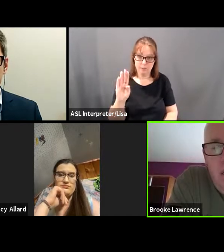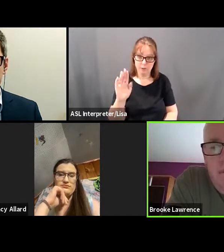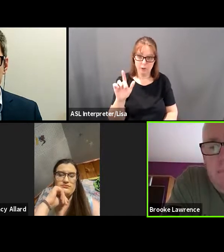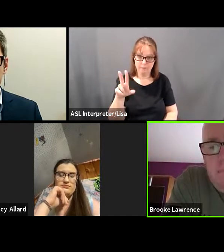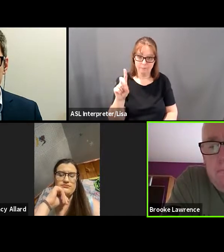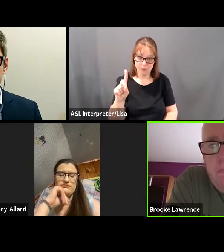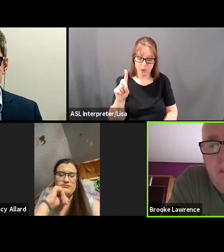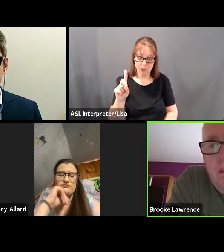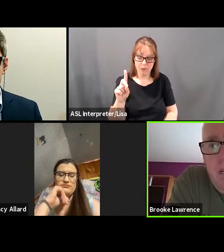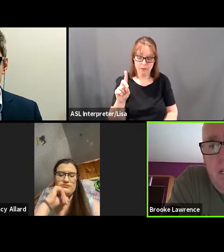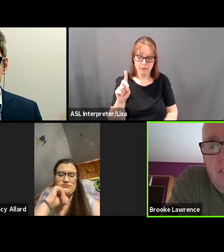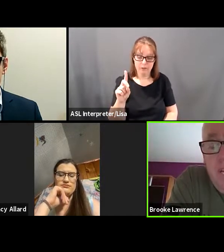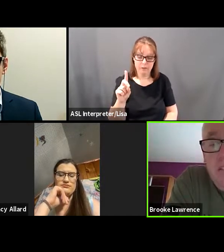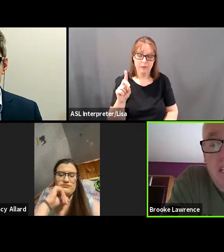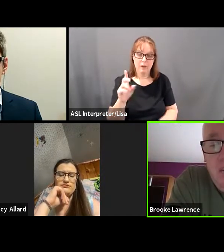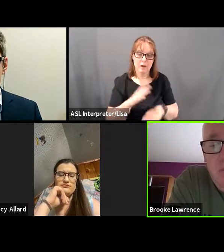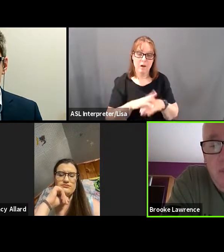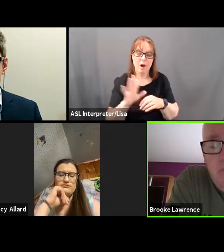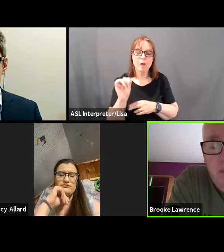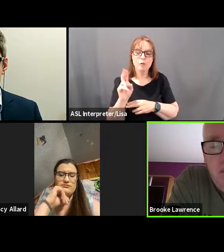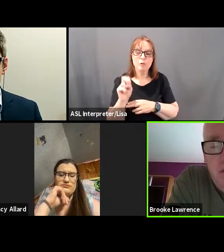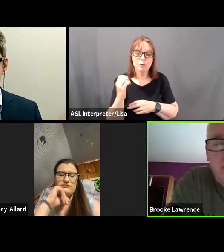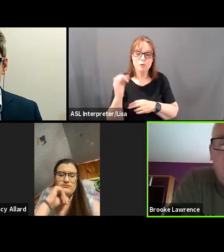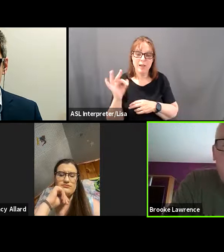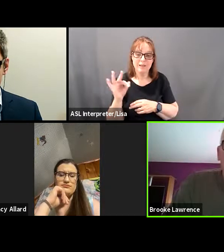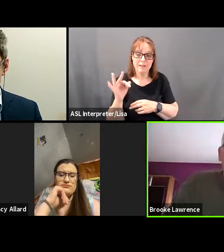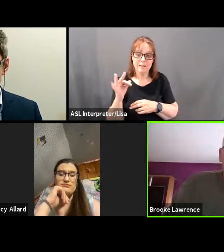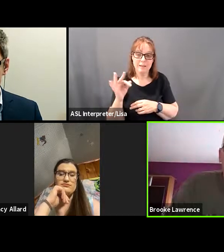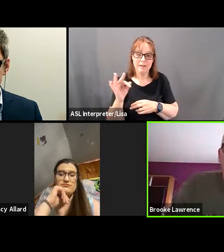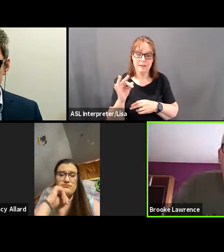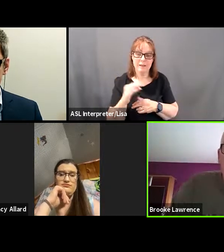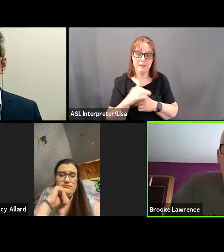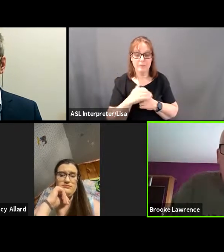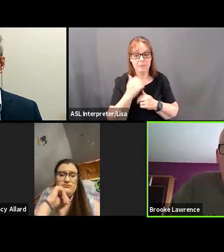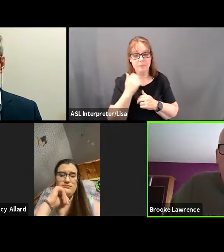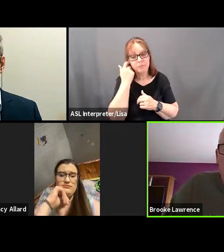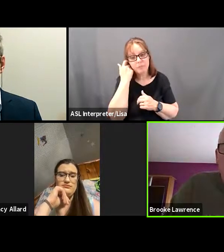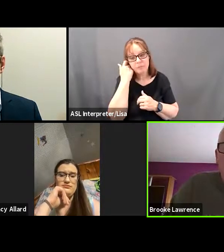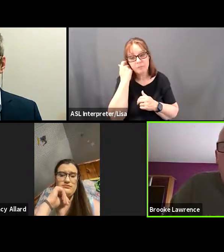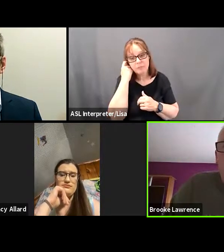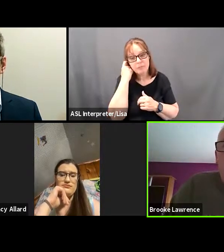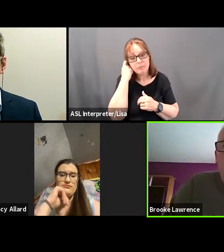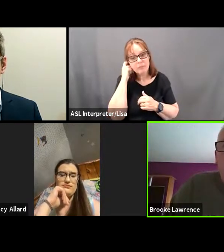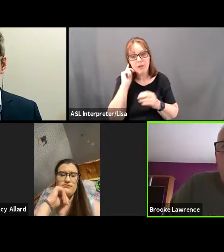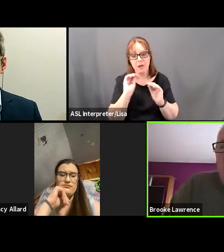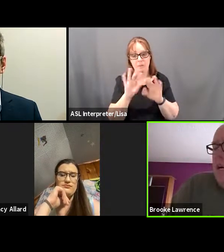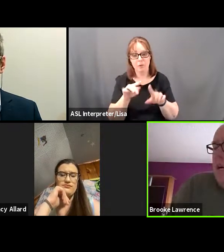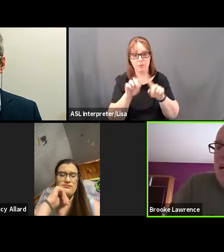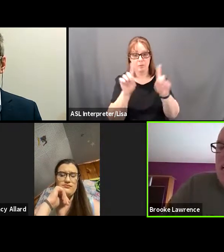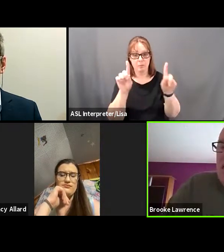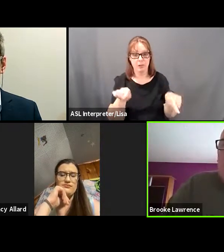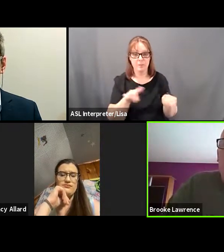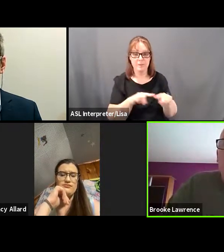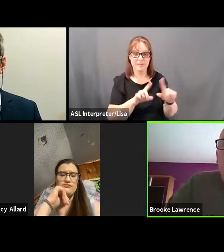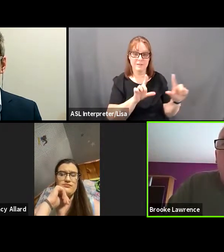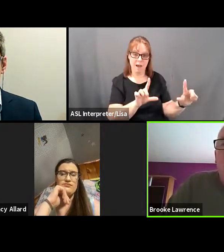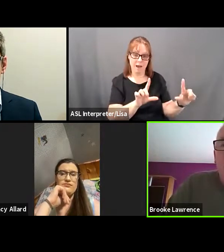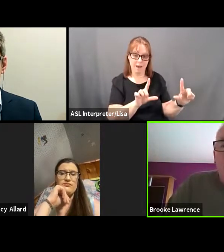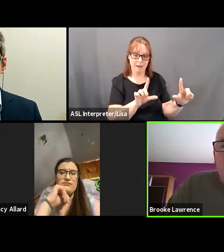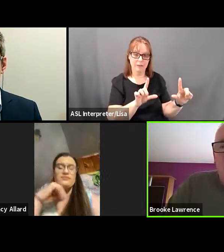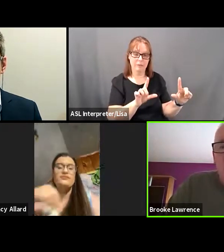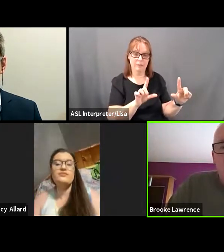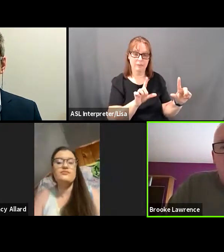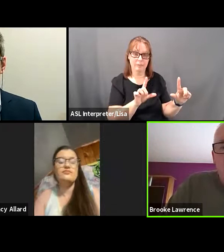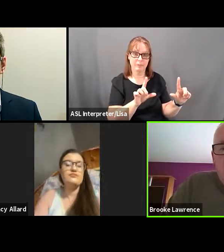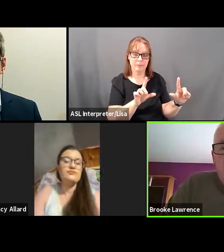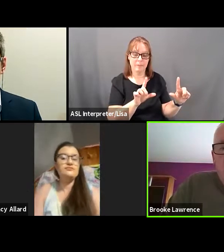on June 19th will be the first dose clinic. I'm going to put up my slide here. This